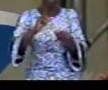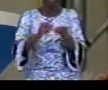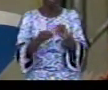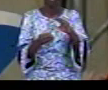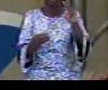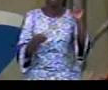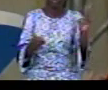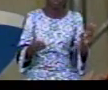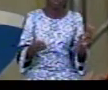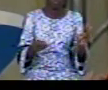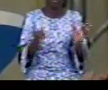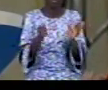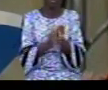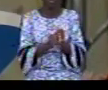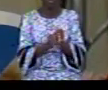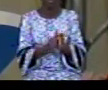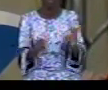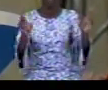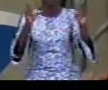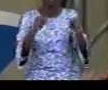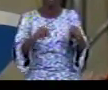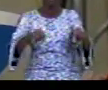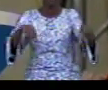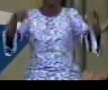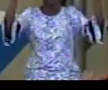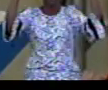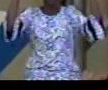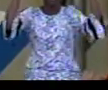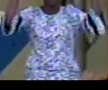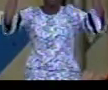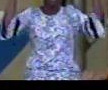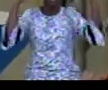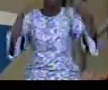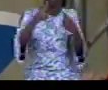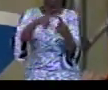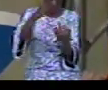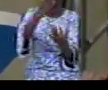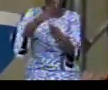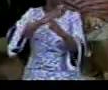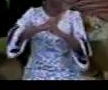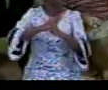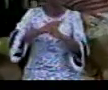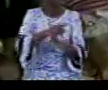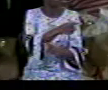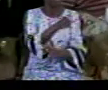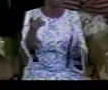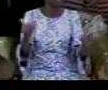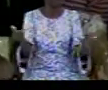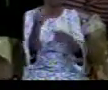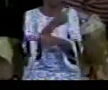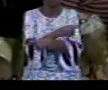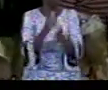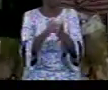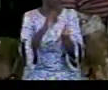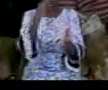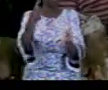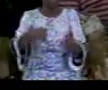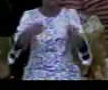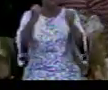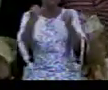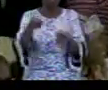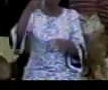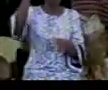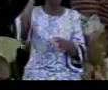miracle, that there is no rain today to disturb you. That is the power of God of